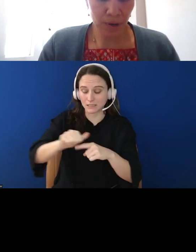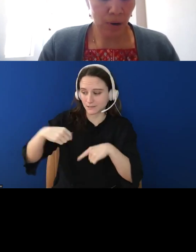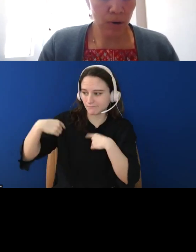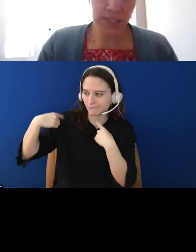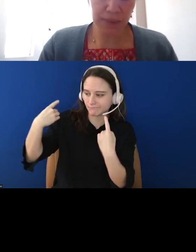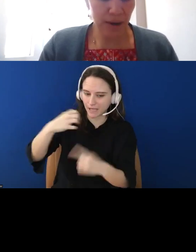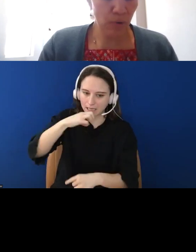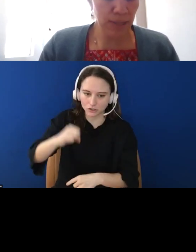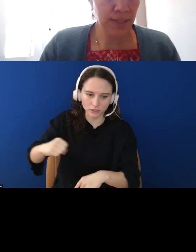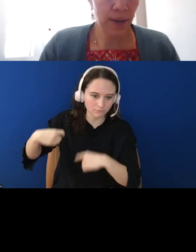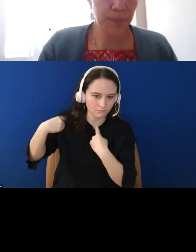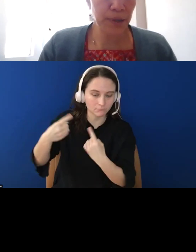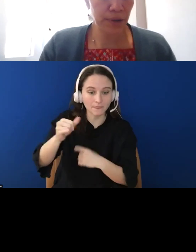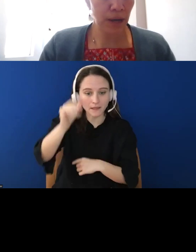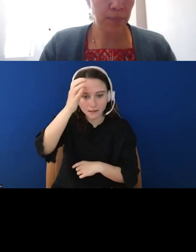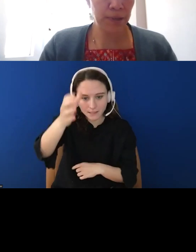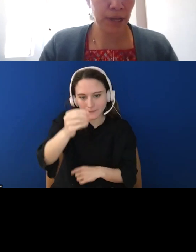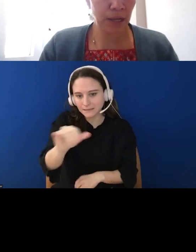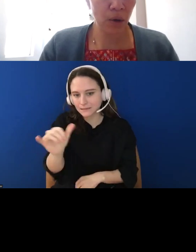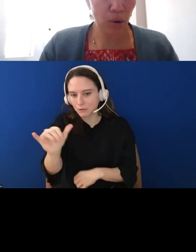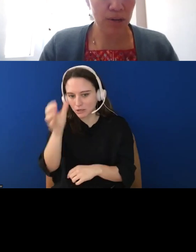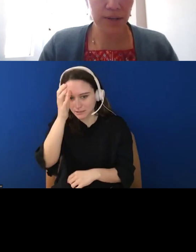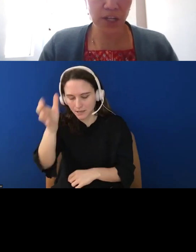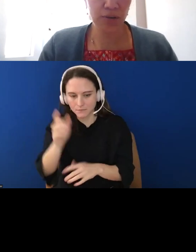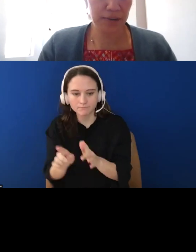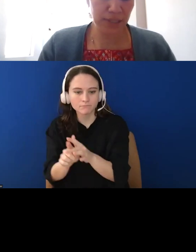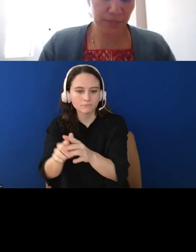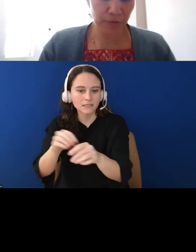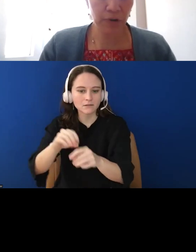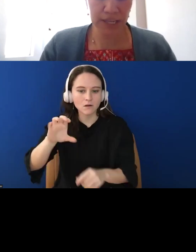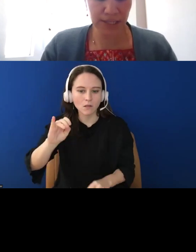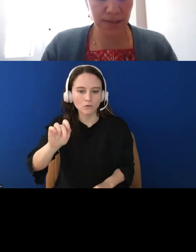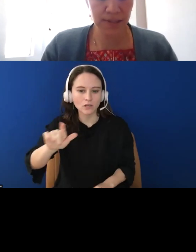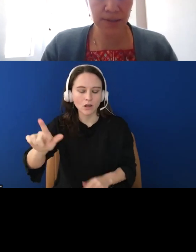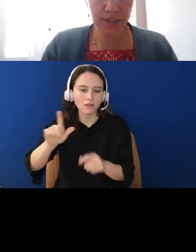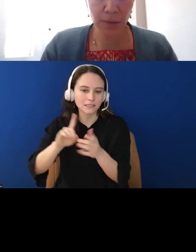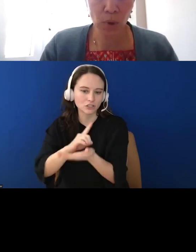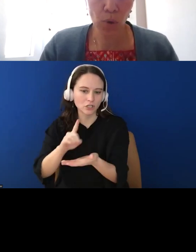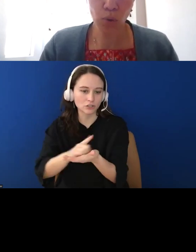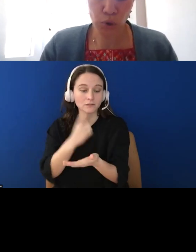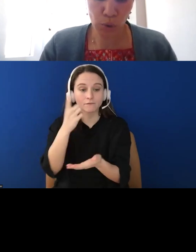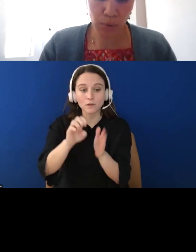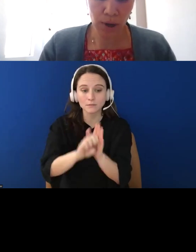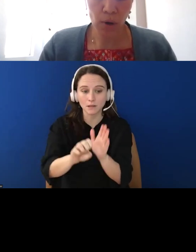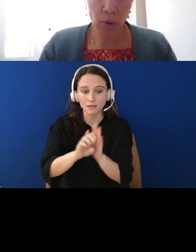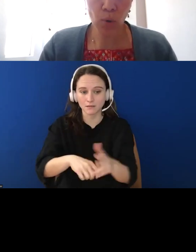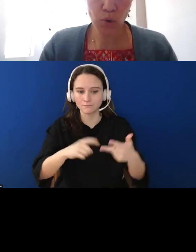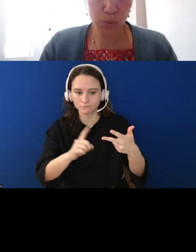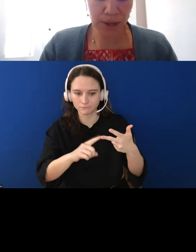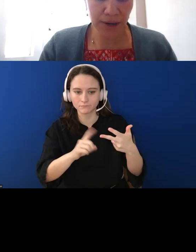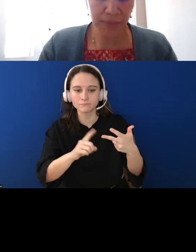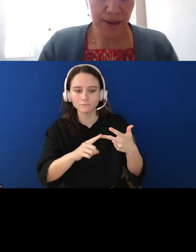concept or similar ones appear in colonial dictionaries. For instance, the term kuchum